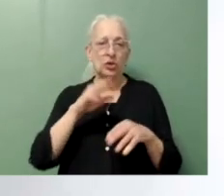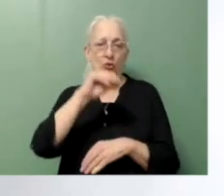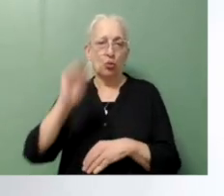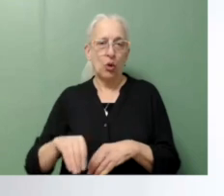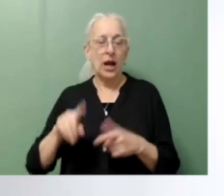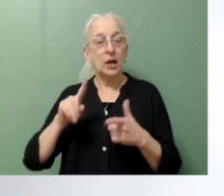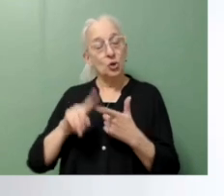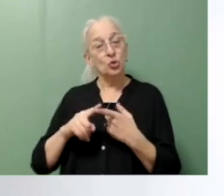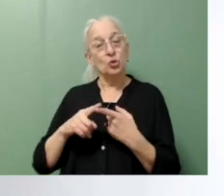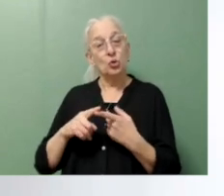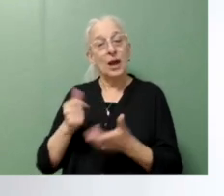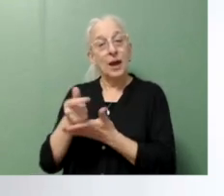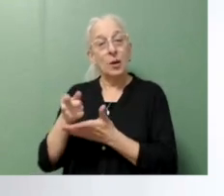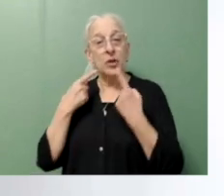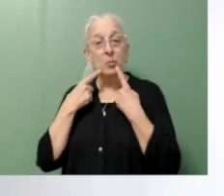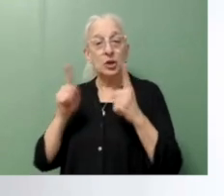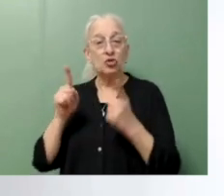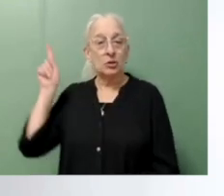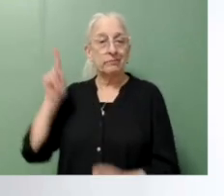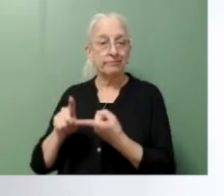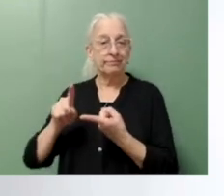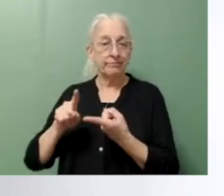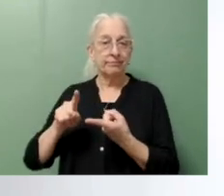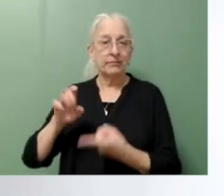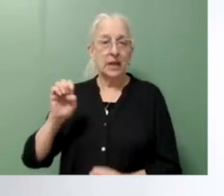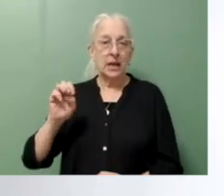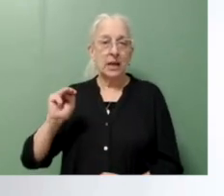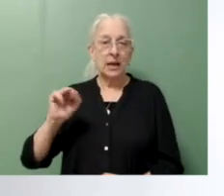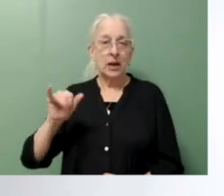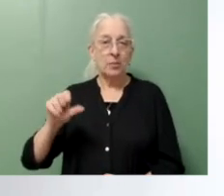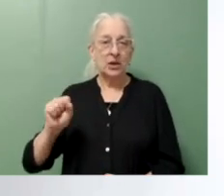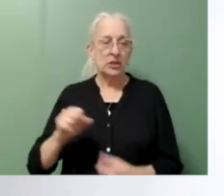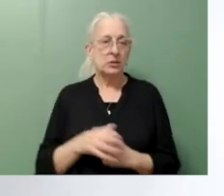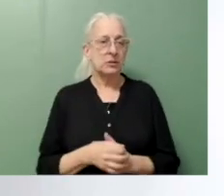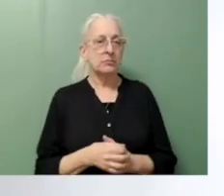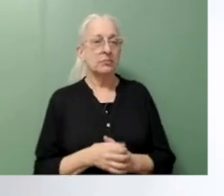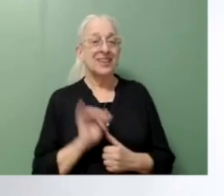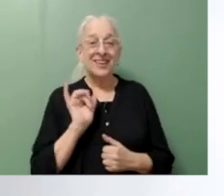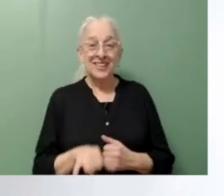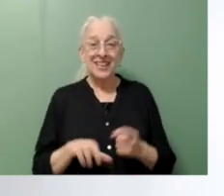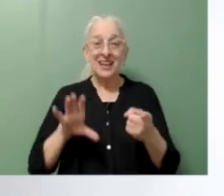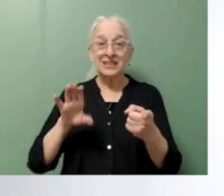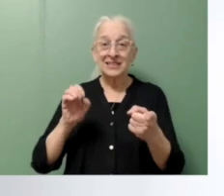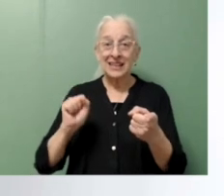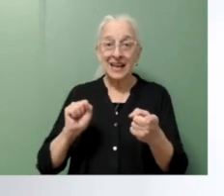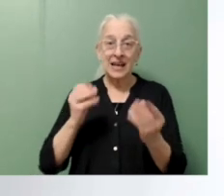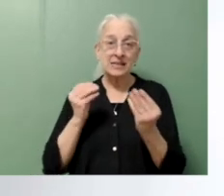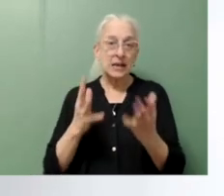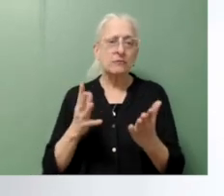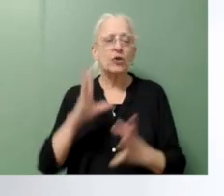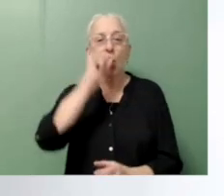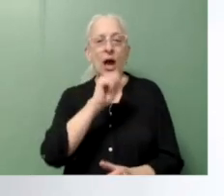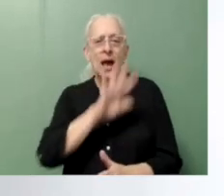achieve reduction in GHG emissions. Now, going over the CES info, the estimated average number